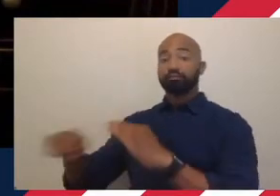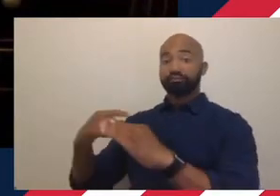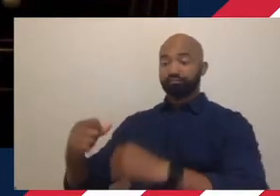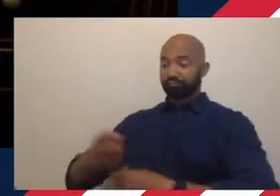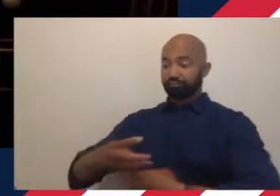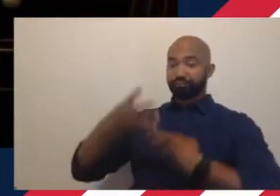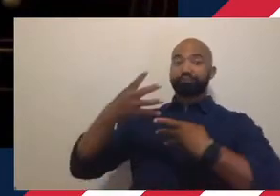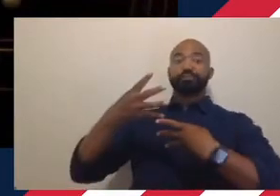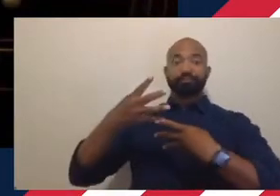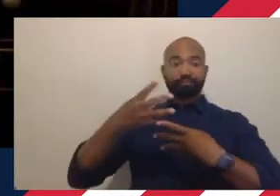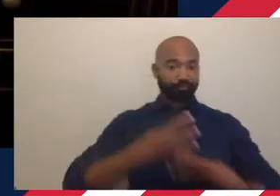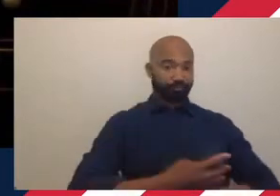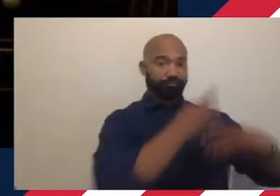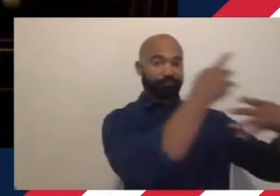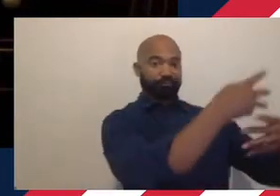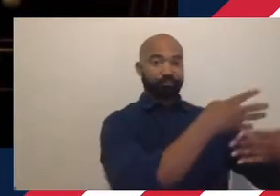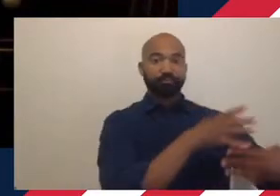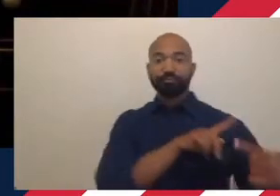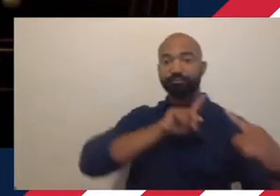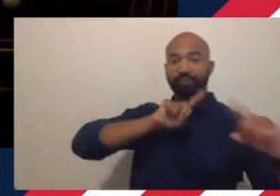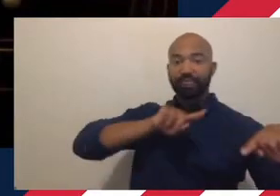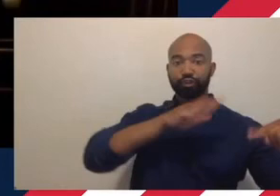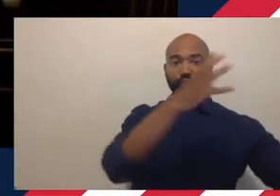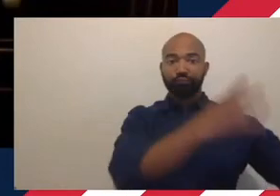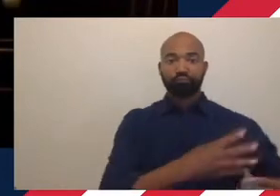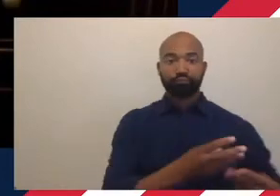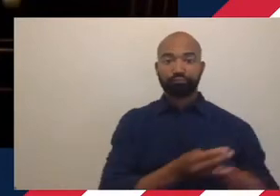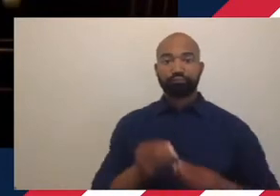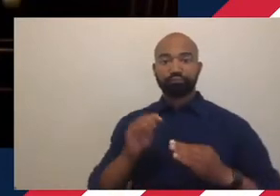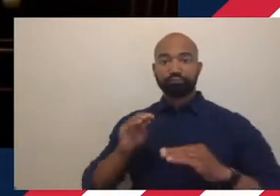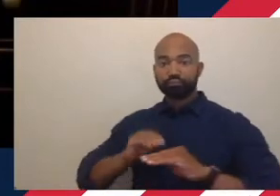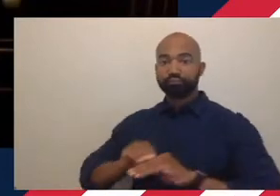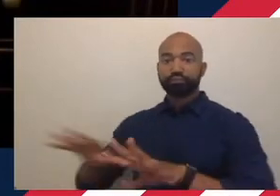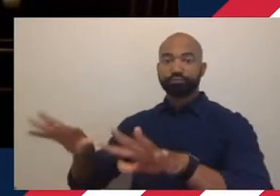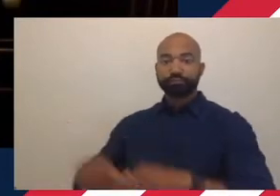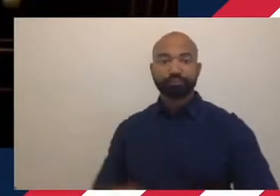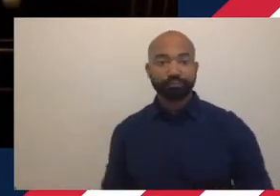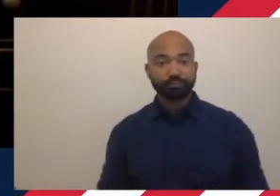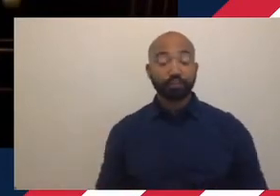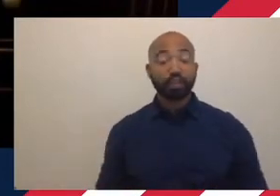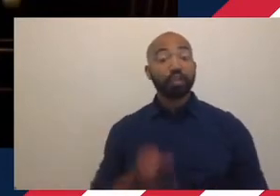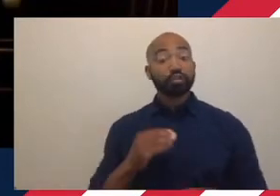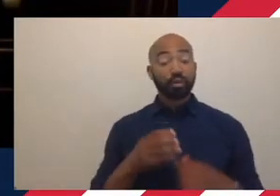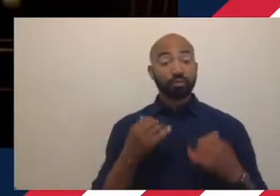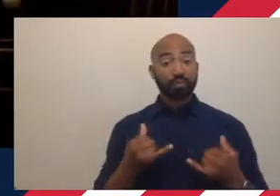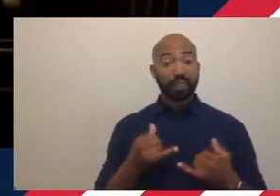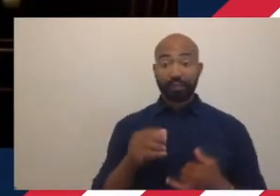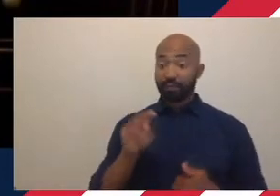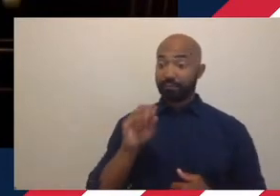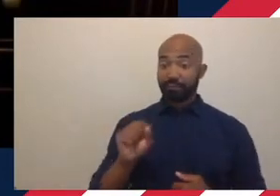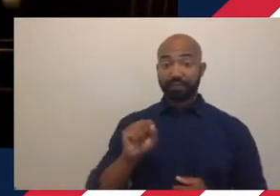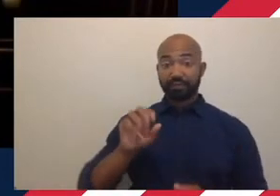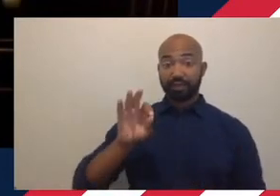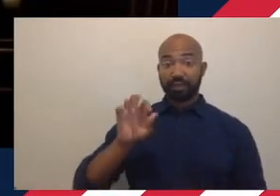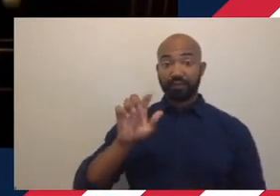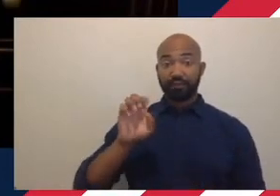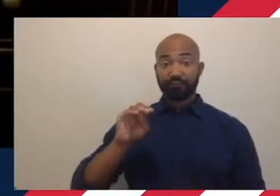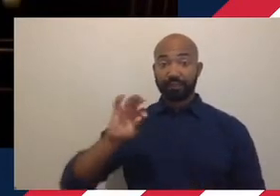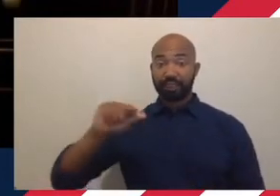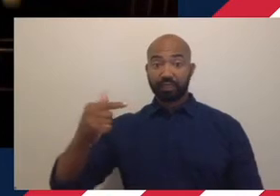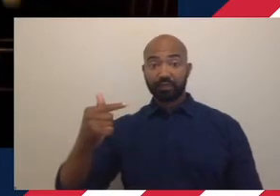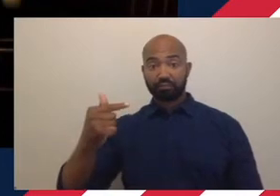you. And Ms. Fleming concluded our testimony for the day, so we have reached the end of our